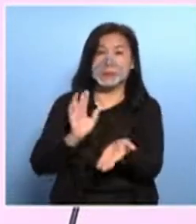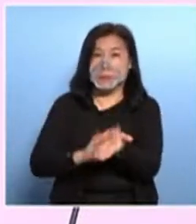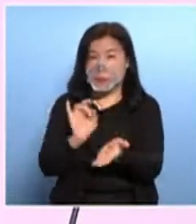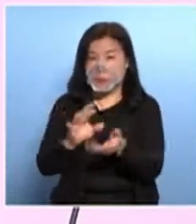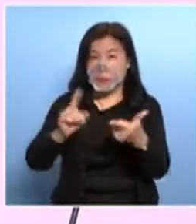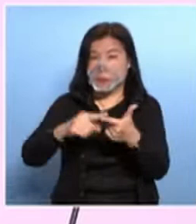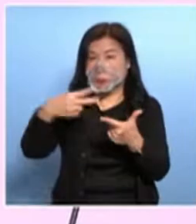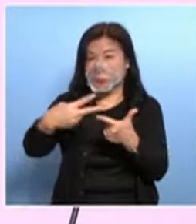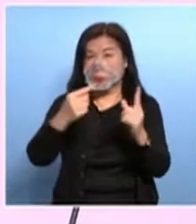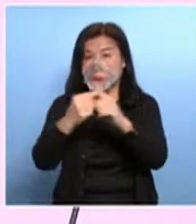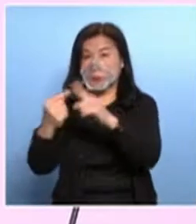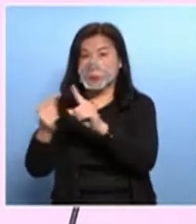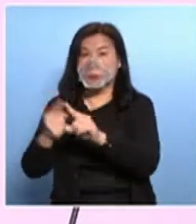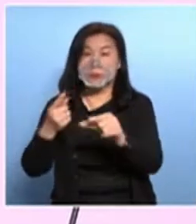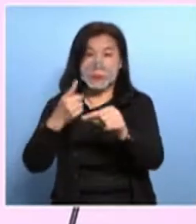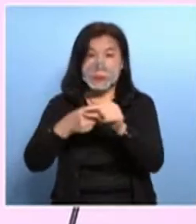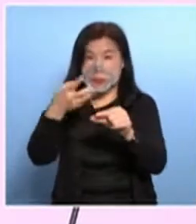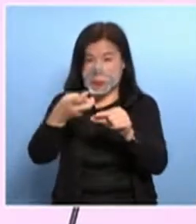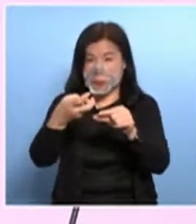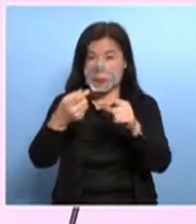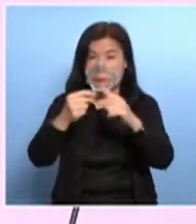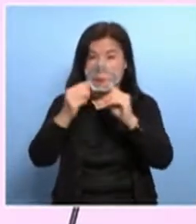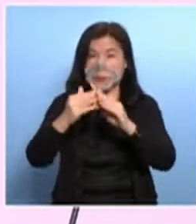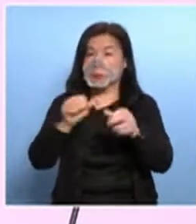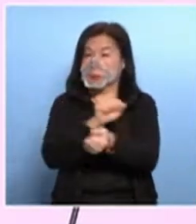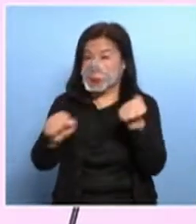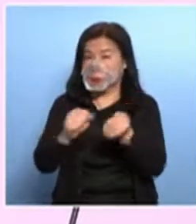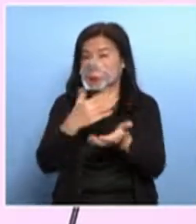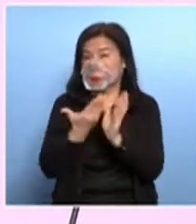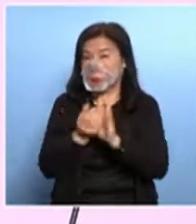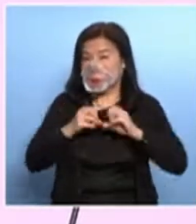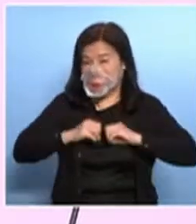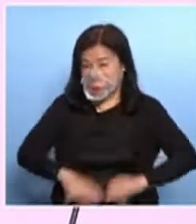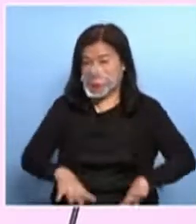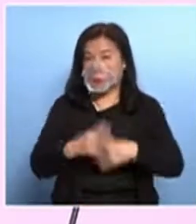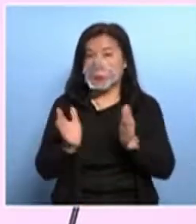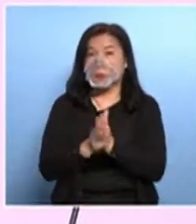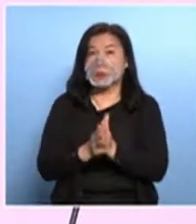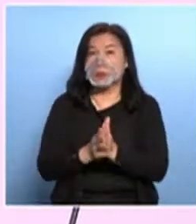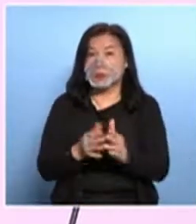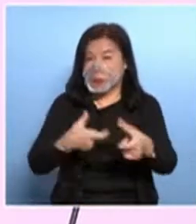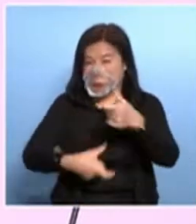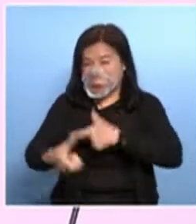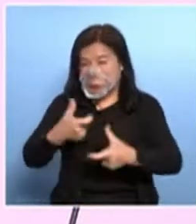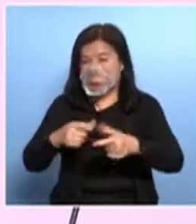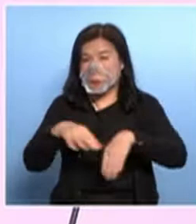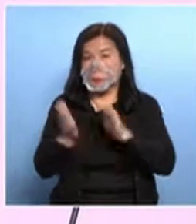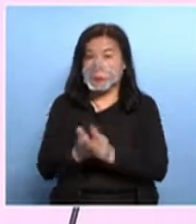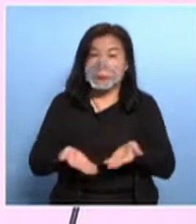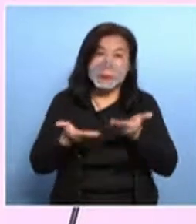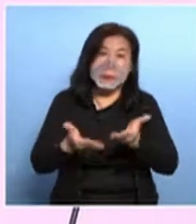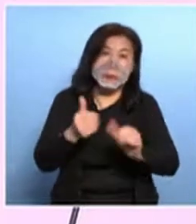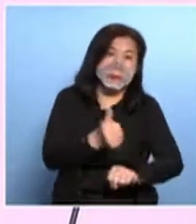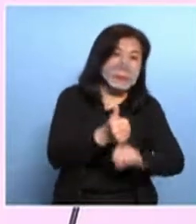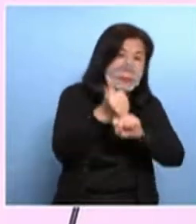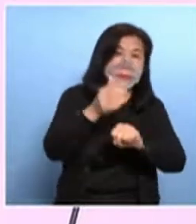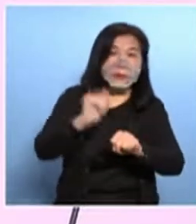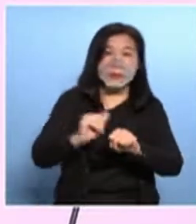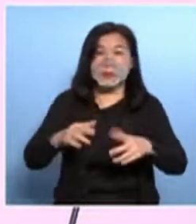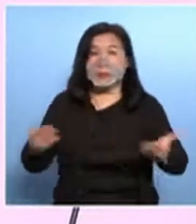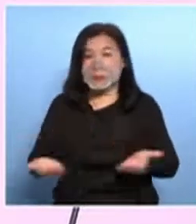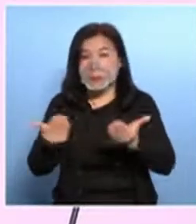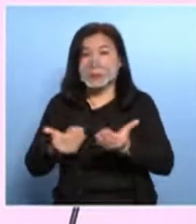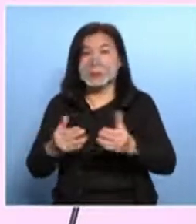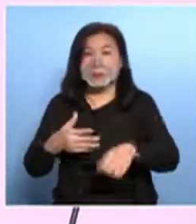A. Supporting an all-out effort to win the fight against the epidemic. B. Relieving the hardship of our people and SMEs. C.